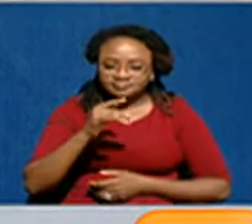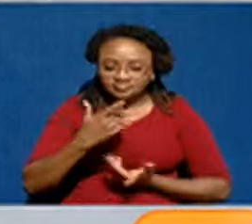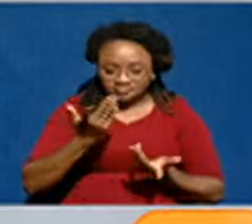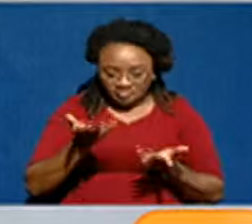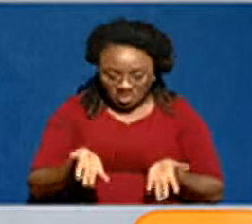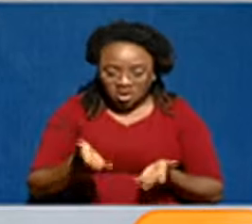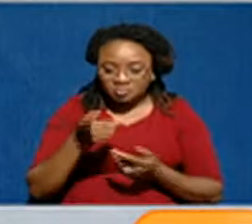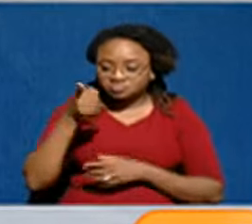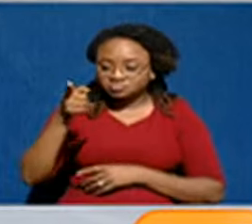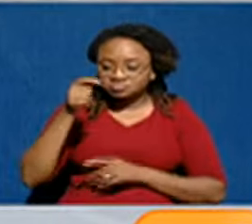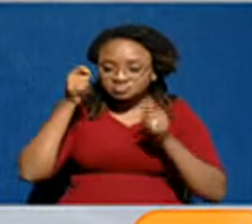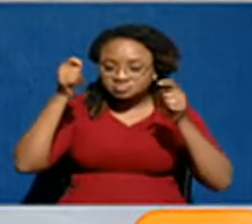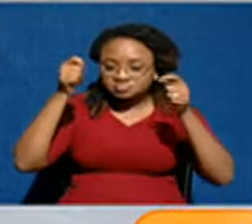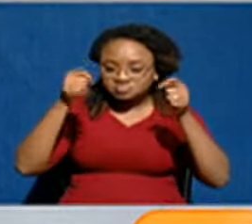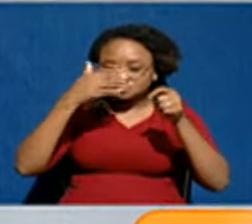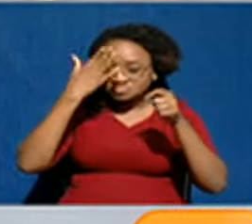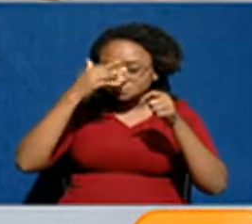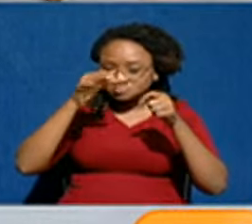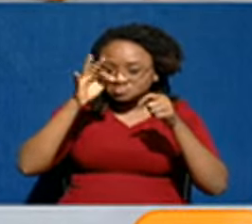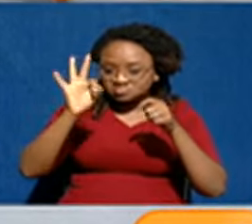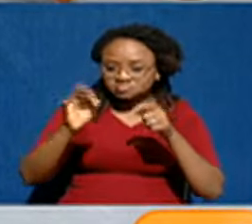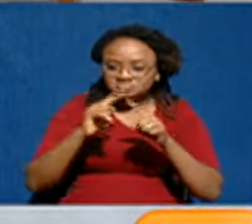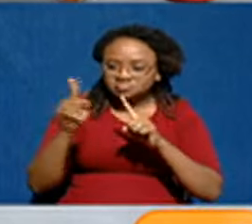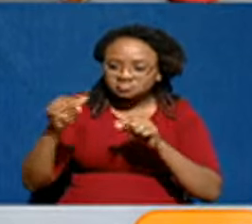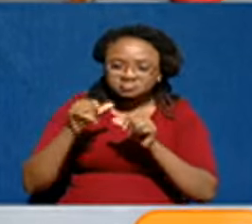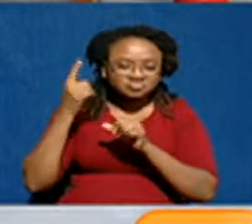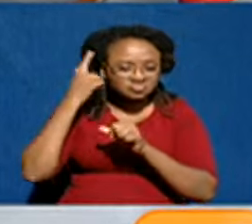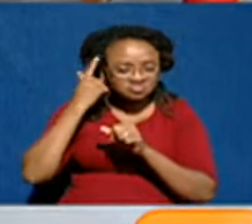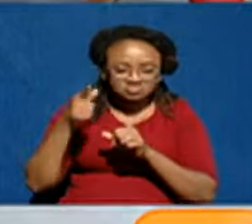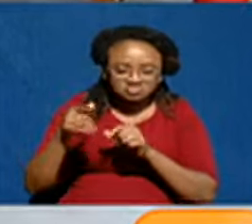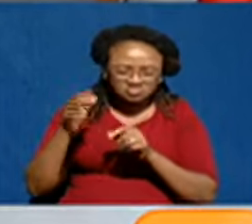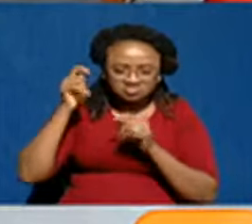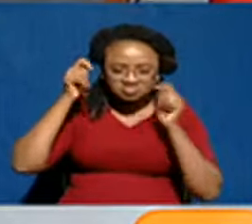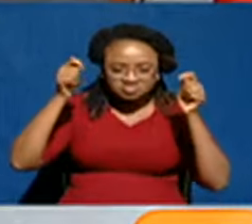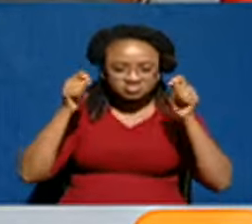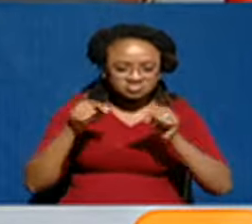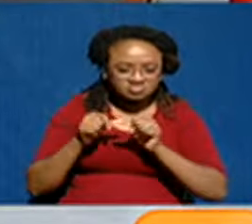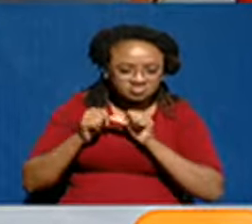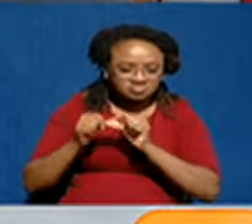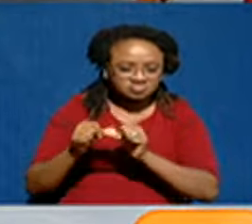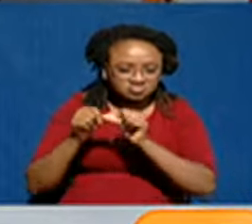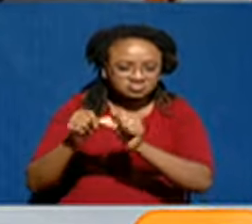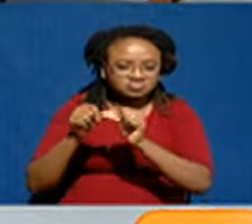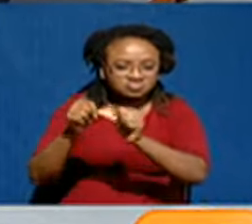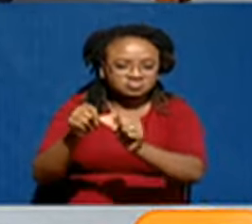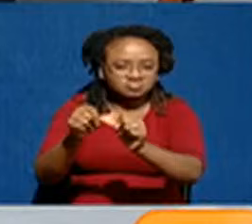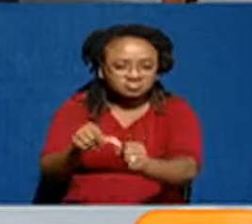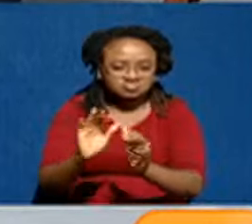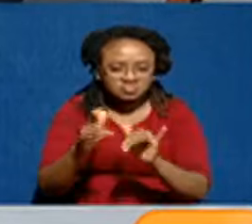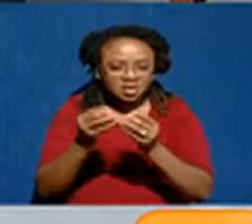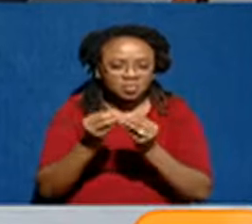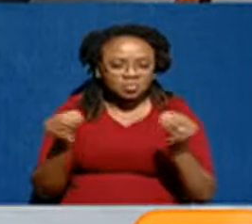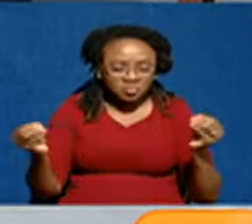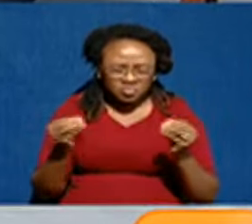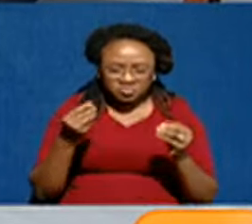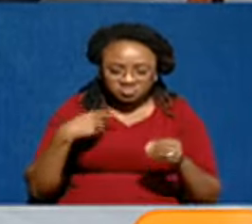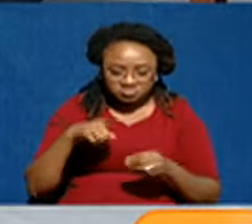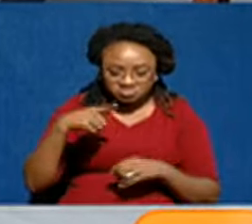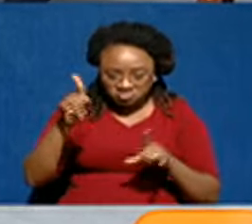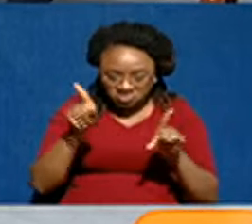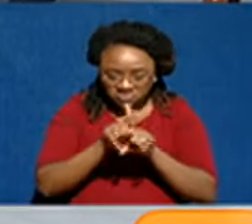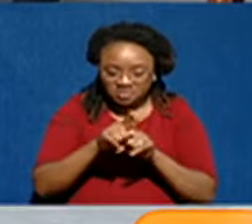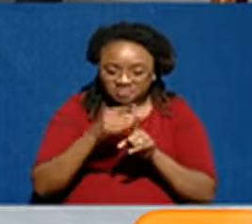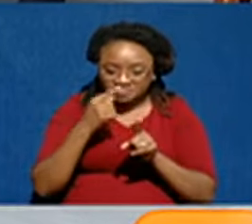three now. Yes. How long can you sustain it? How long can clinical workers sustain? Are you going to go the whole hog like